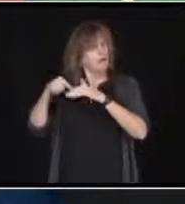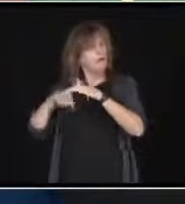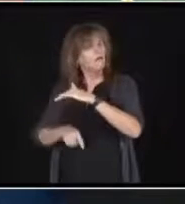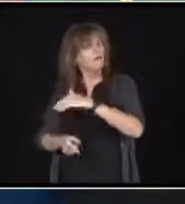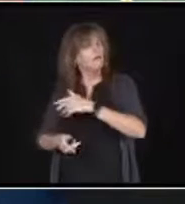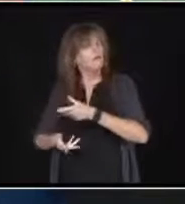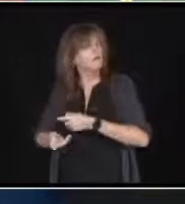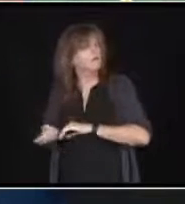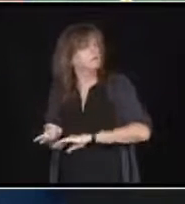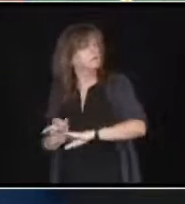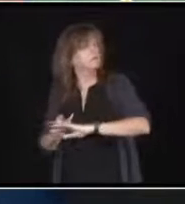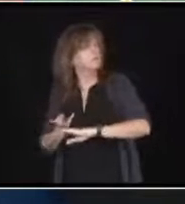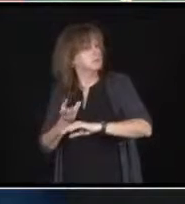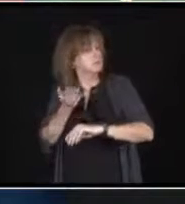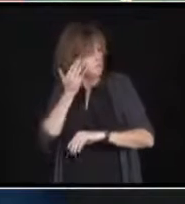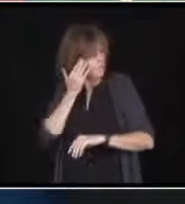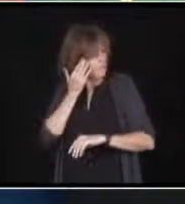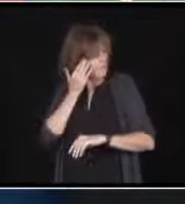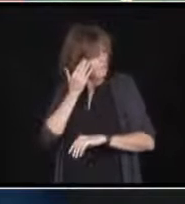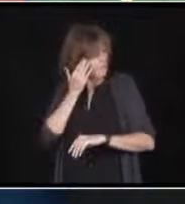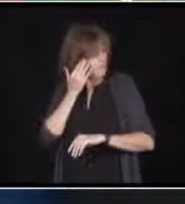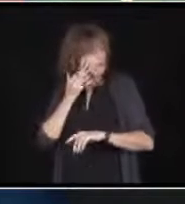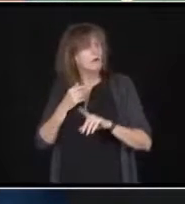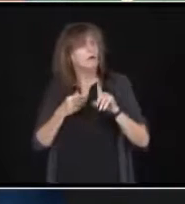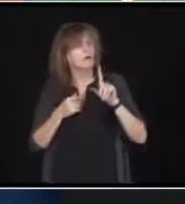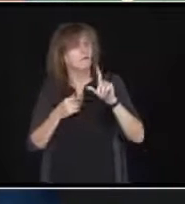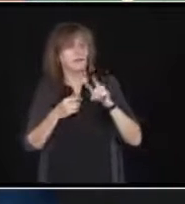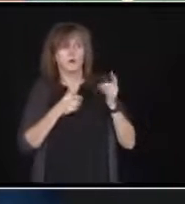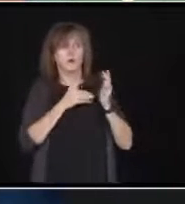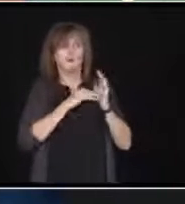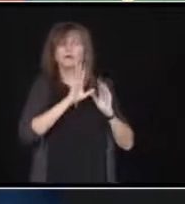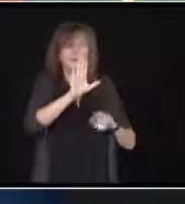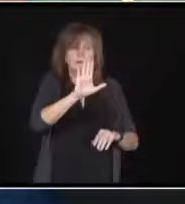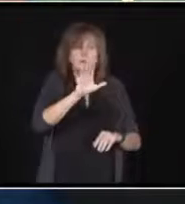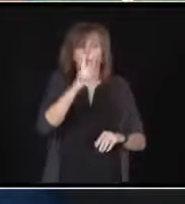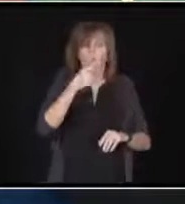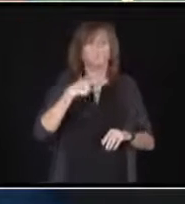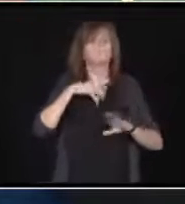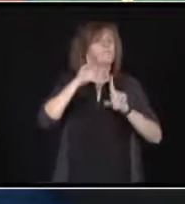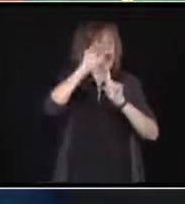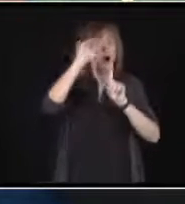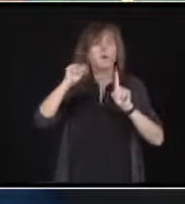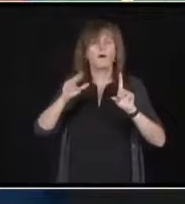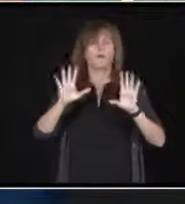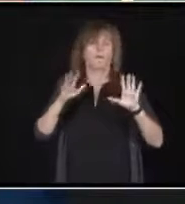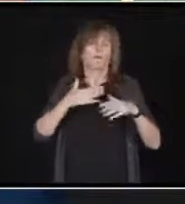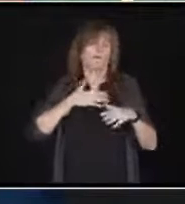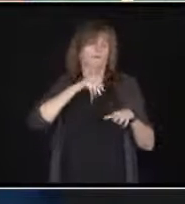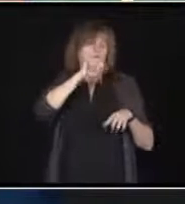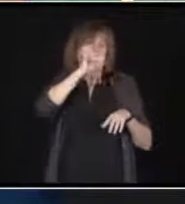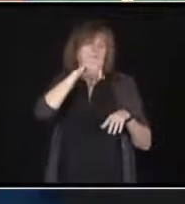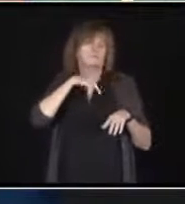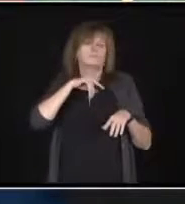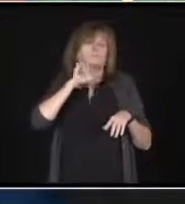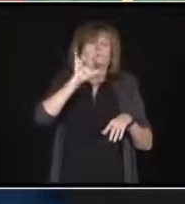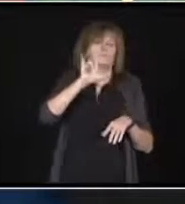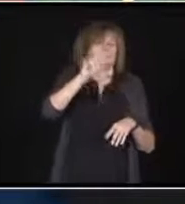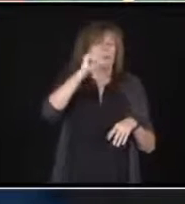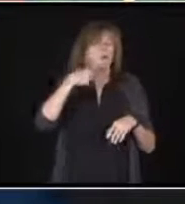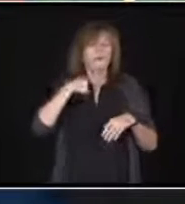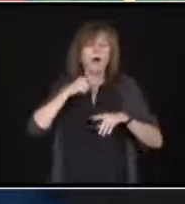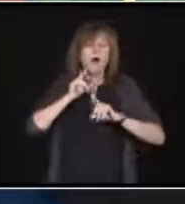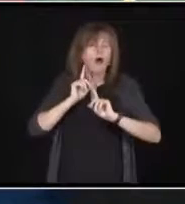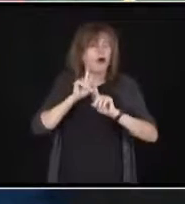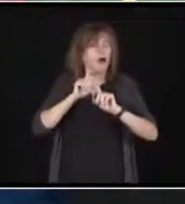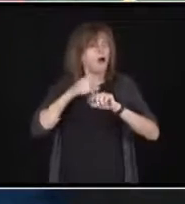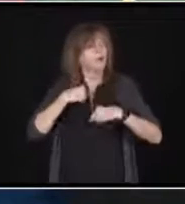Dr. Yaffe, I can tell you Ottawa, first of all, I love the people out in Ottawa. I have the best time when I go there. When I looked at the numbers